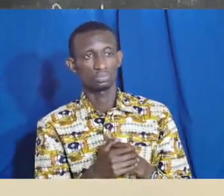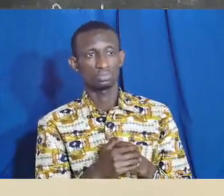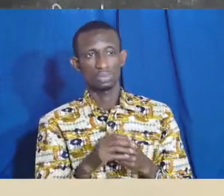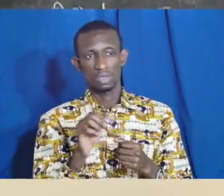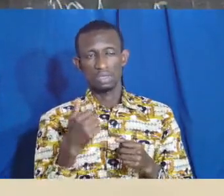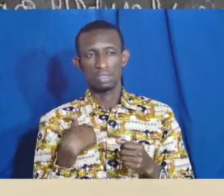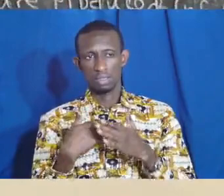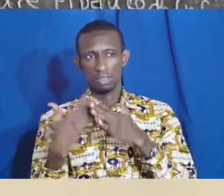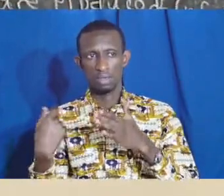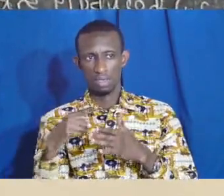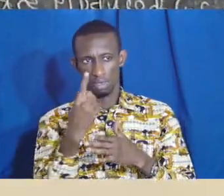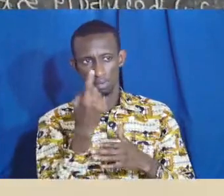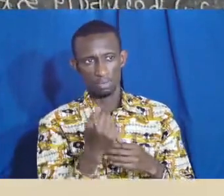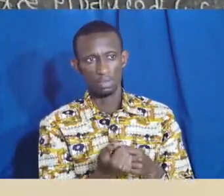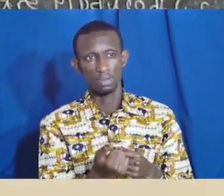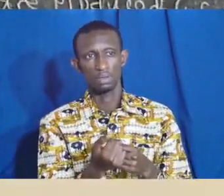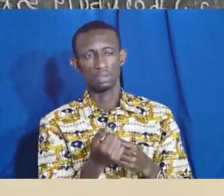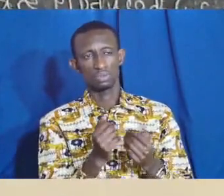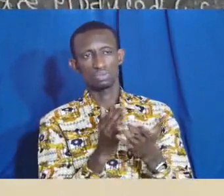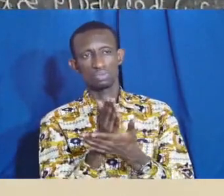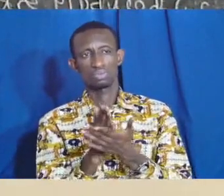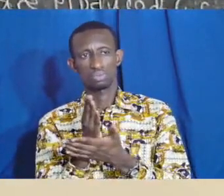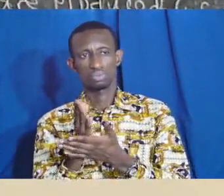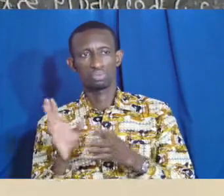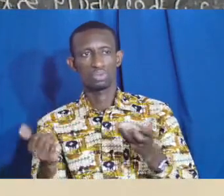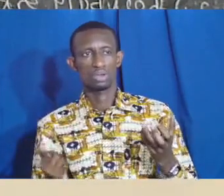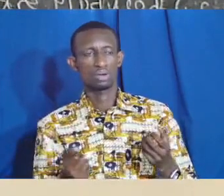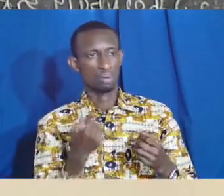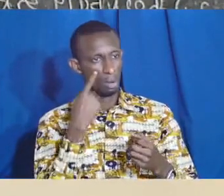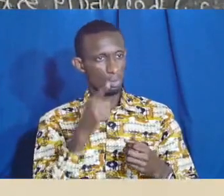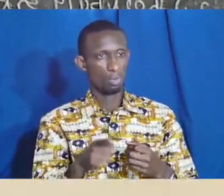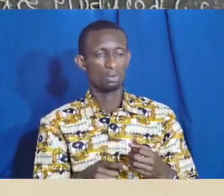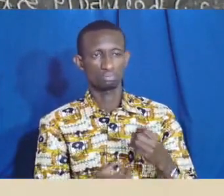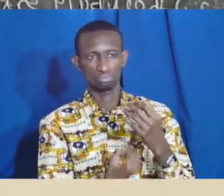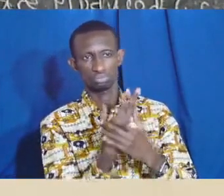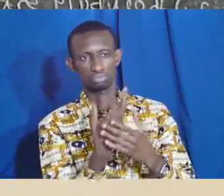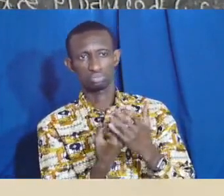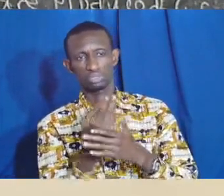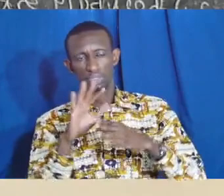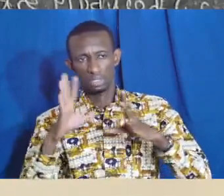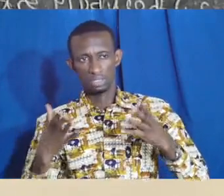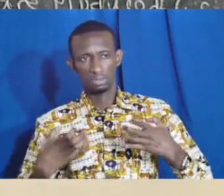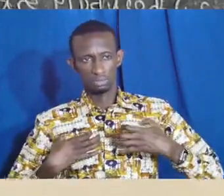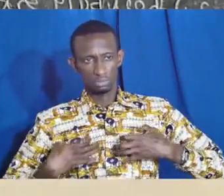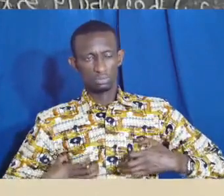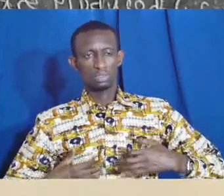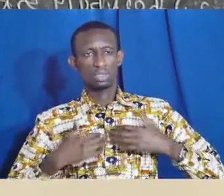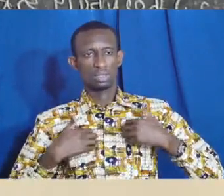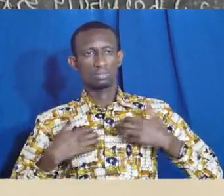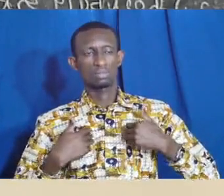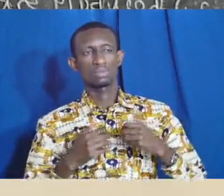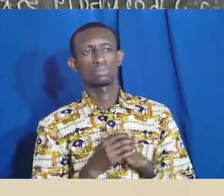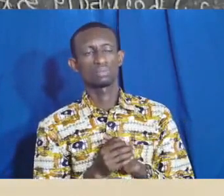I talked about catalase in plants, and even in the liver. All right? So then extracellular enzymes, they